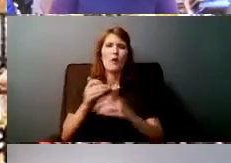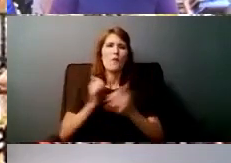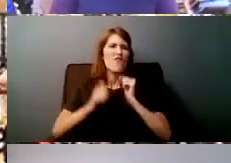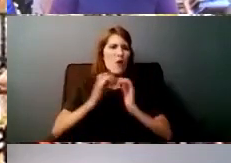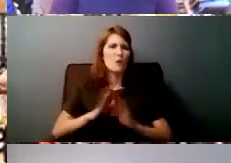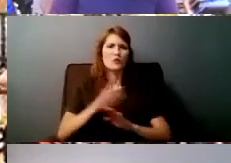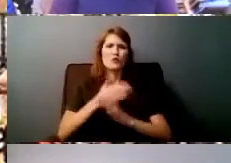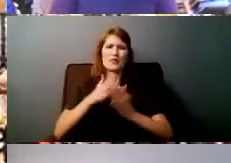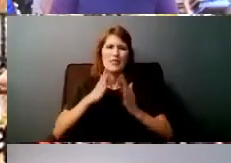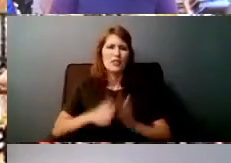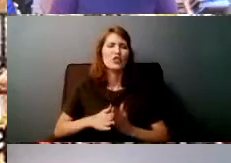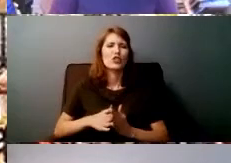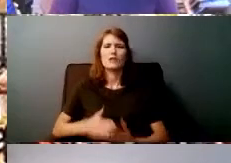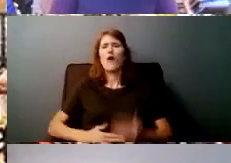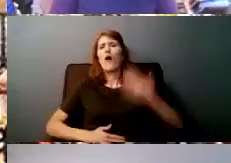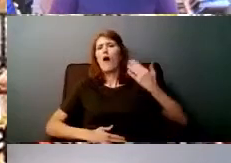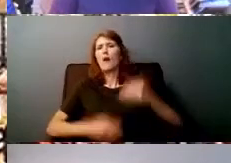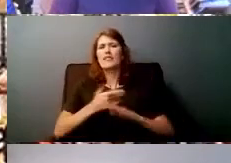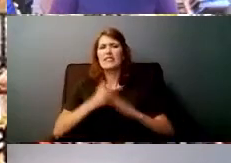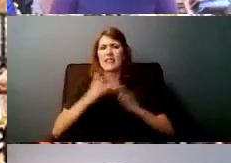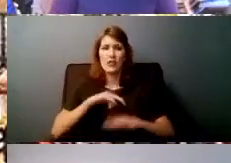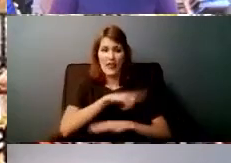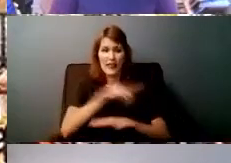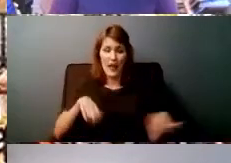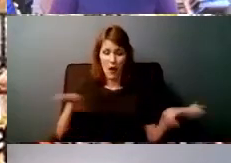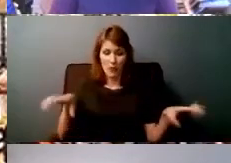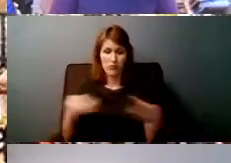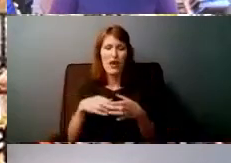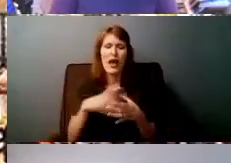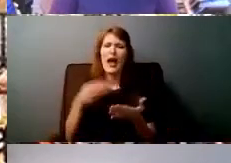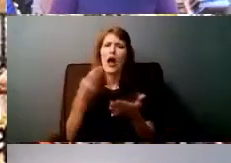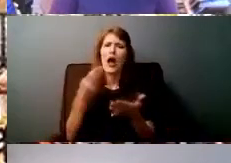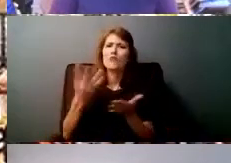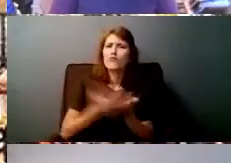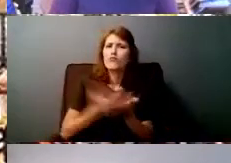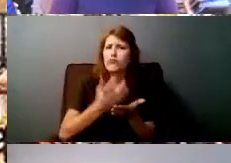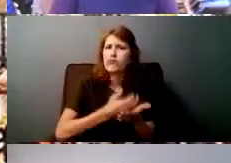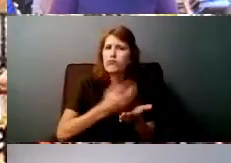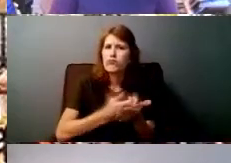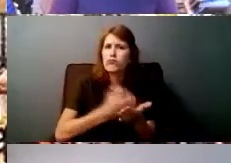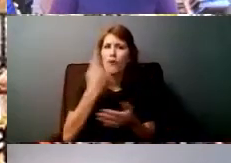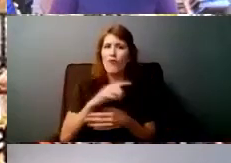and they do heavy duty fundraising for the Metropolitan Opera in New York City.